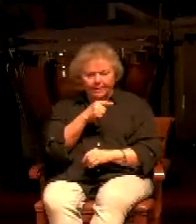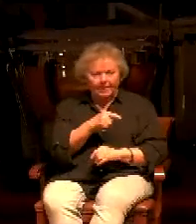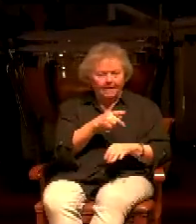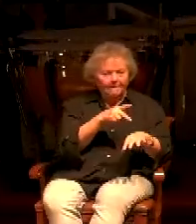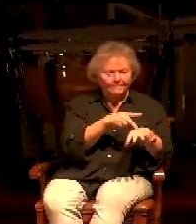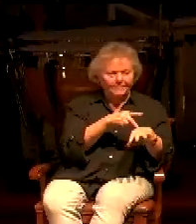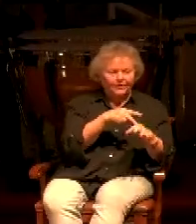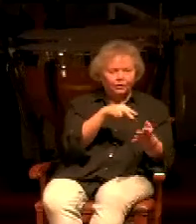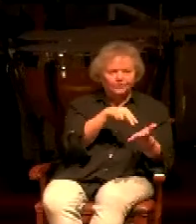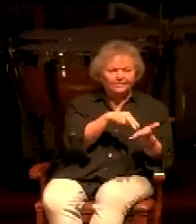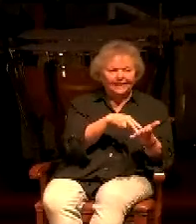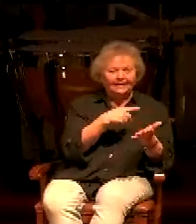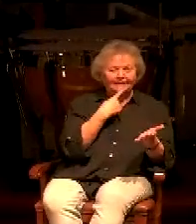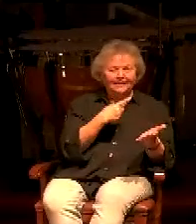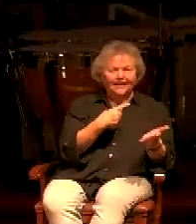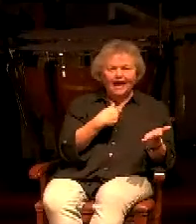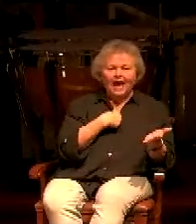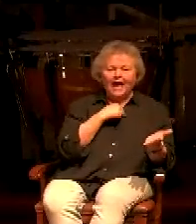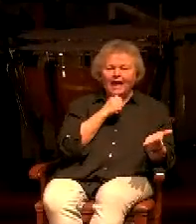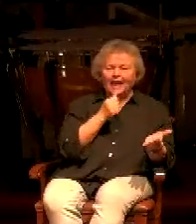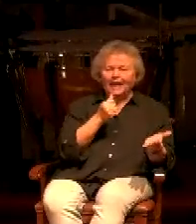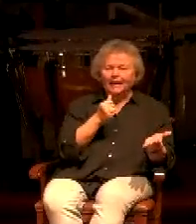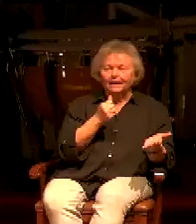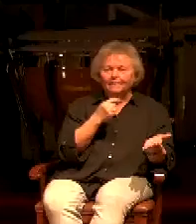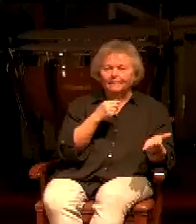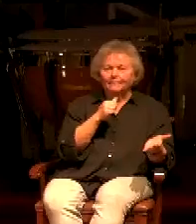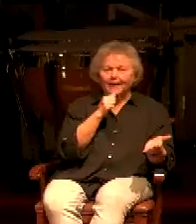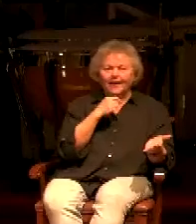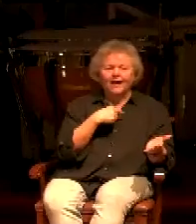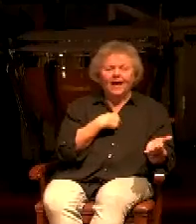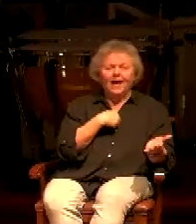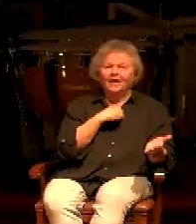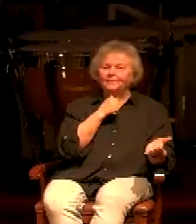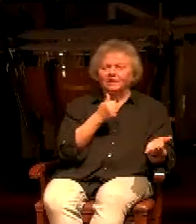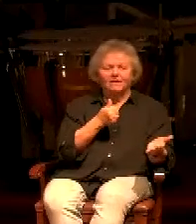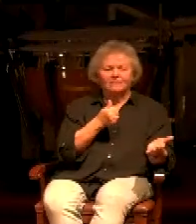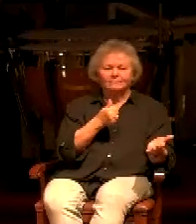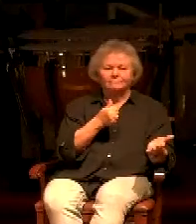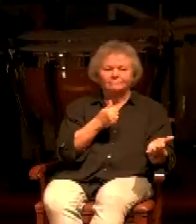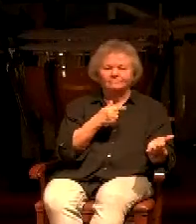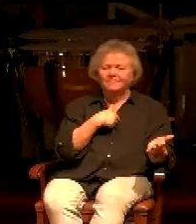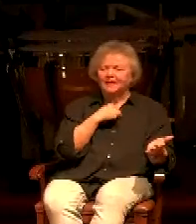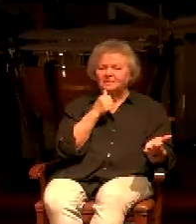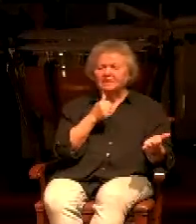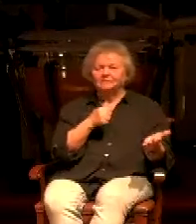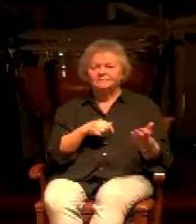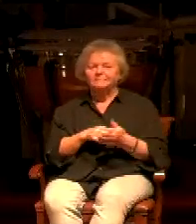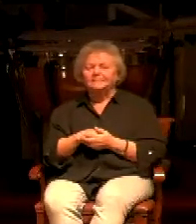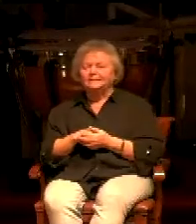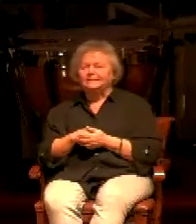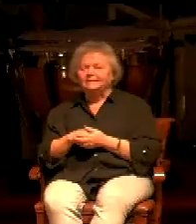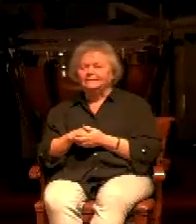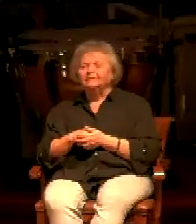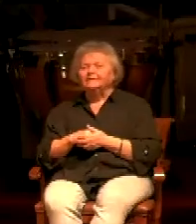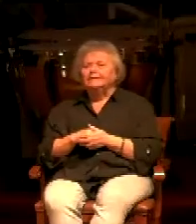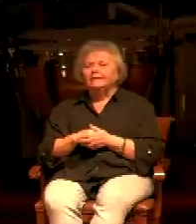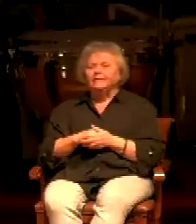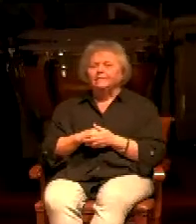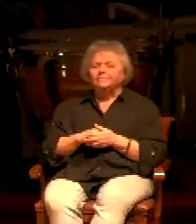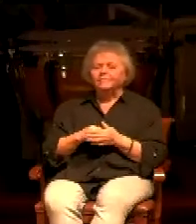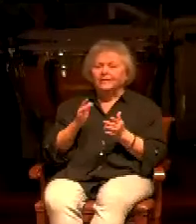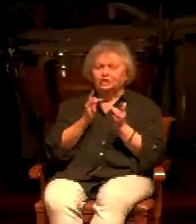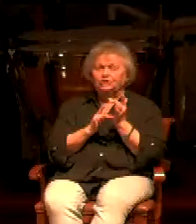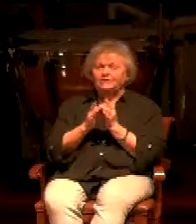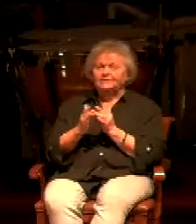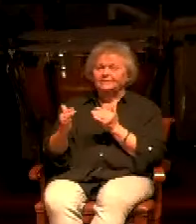not. And we have these two pictures that show us strikingly that as Jesus moves closer and closer and closer to the cross,